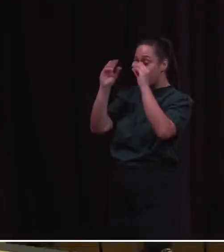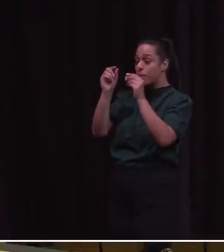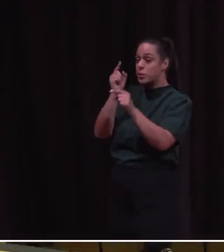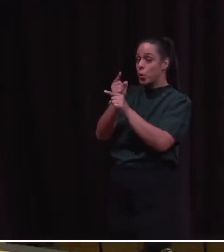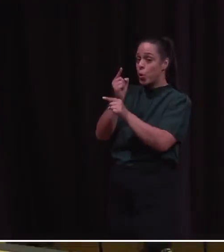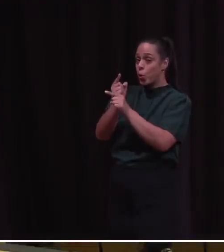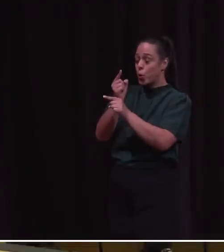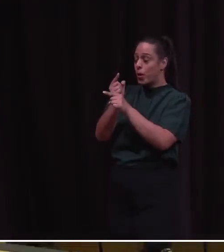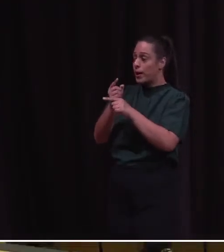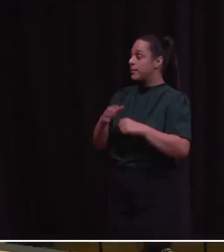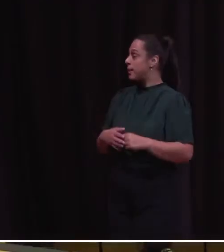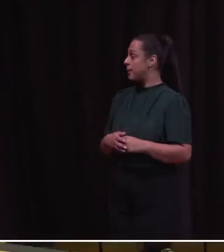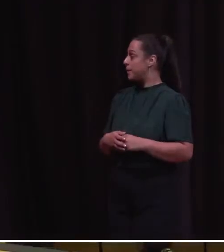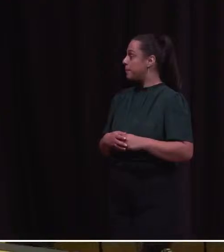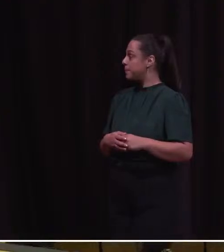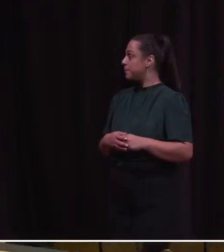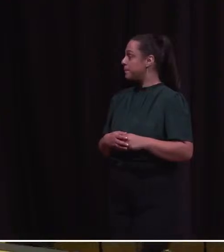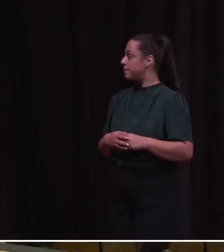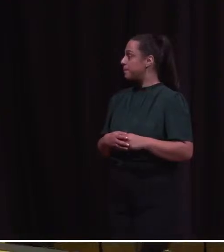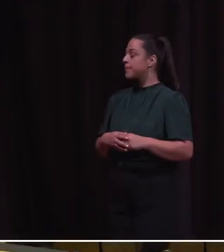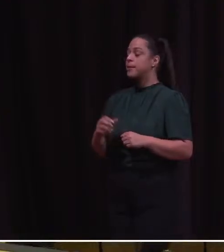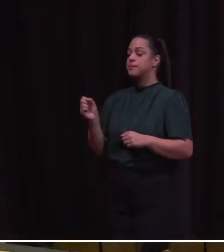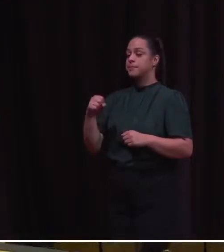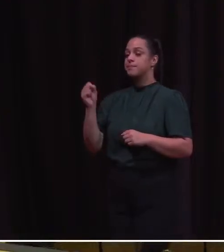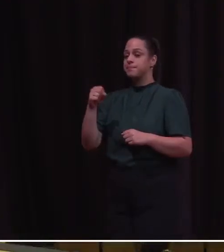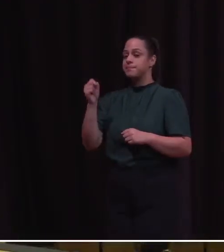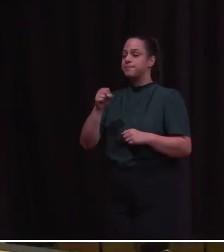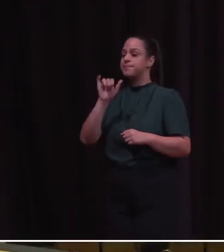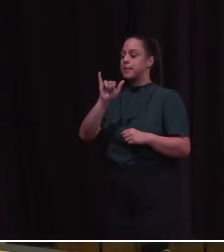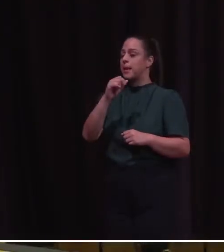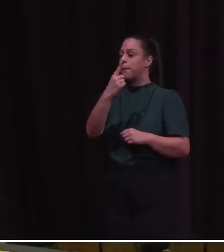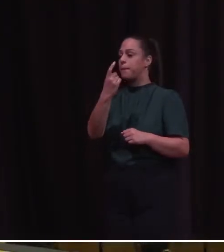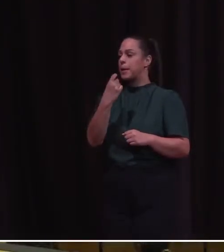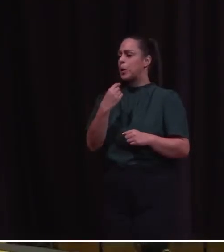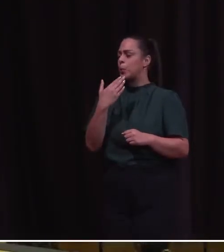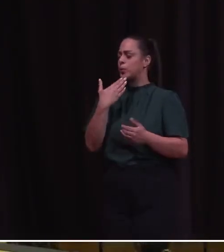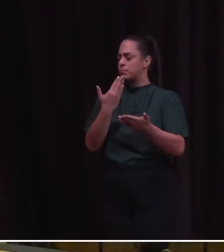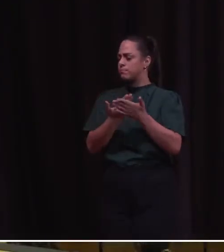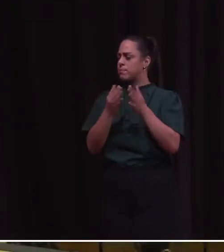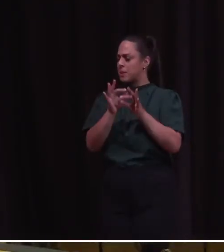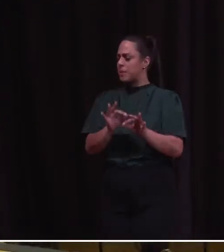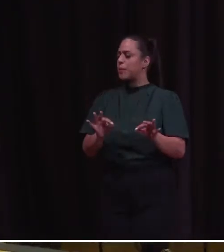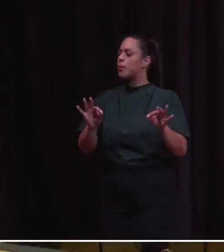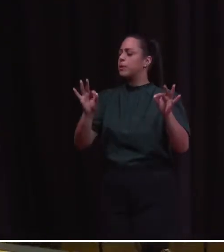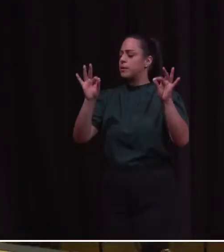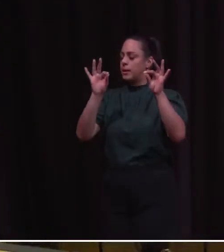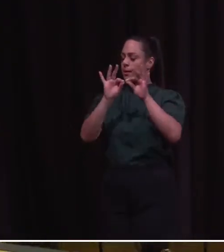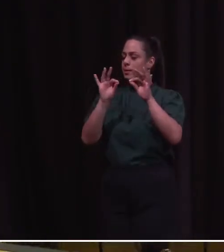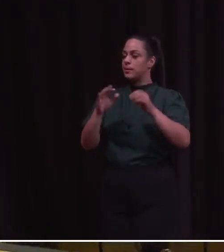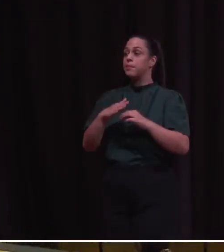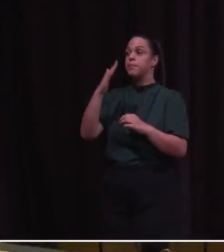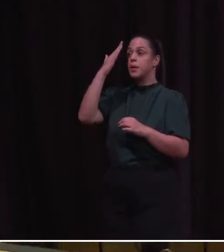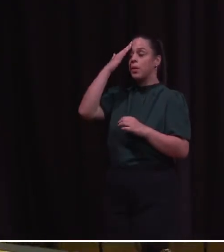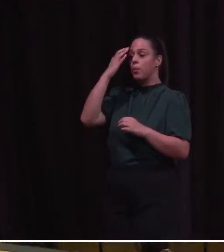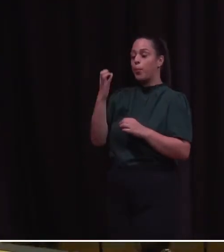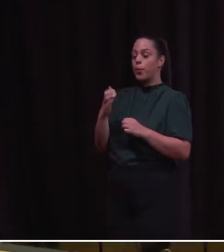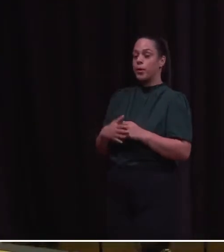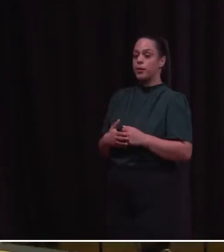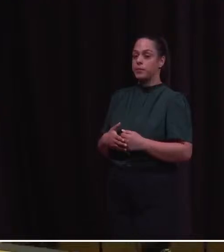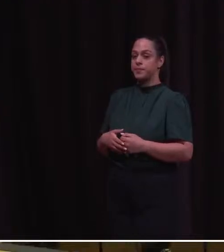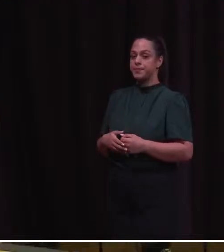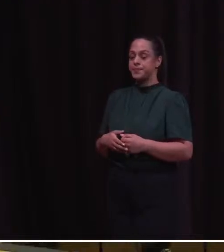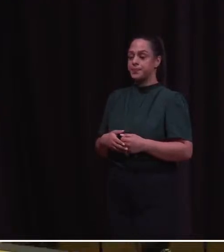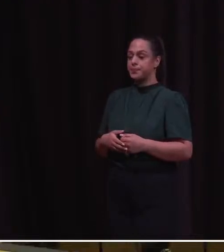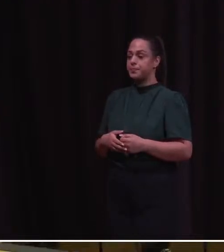very good question and an important question, because one of the things that people